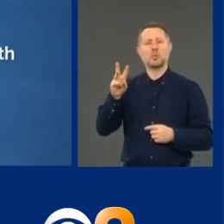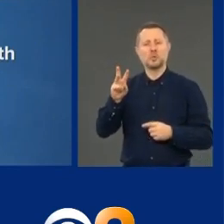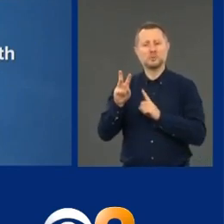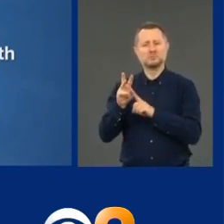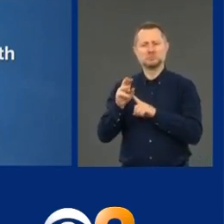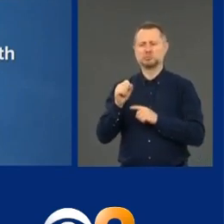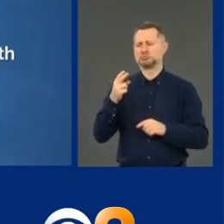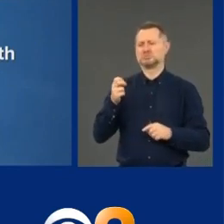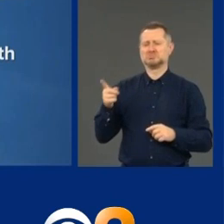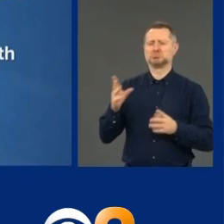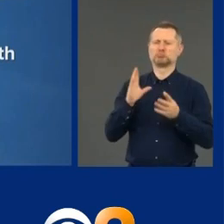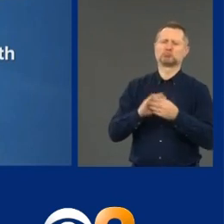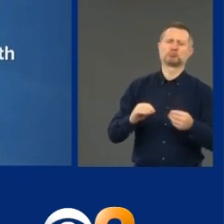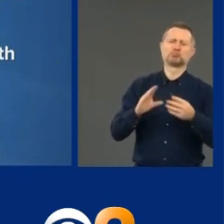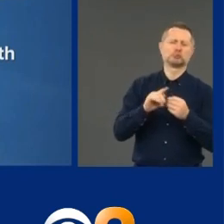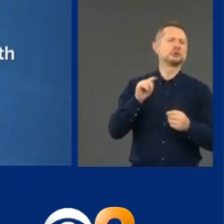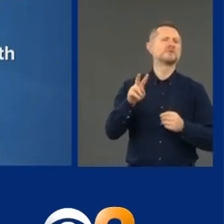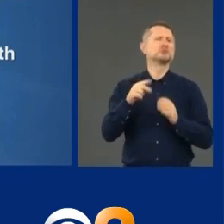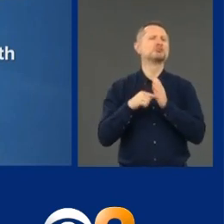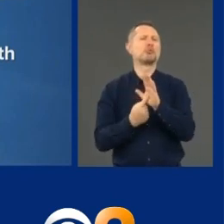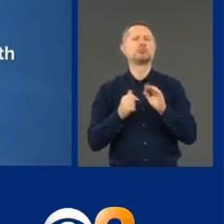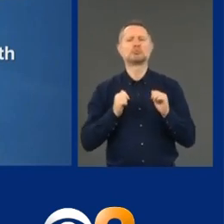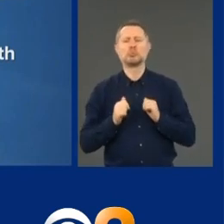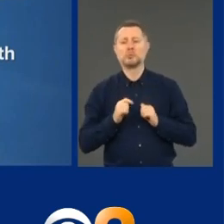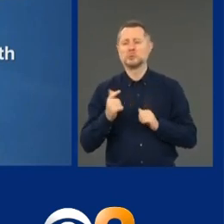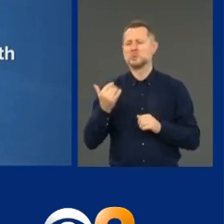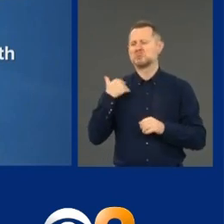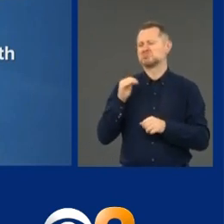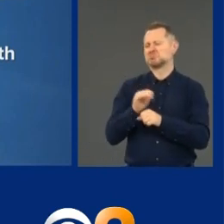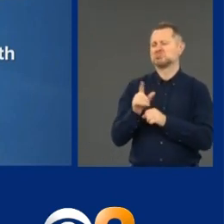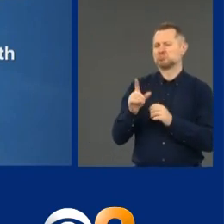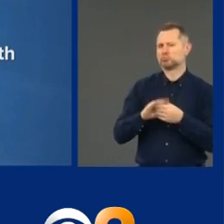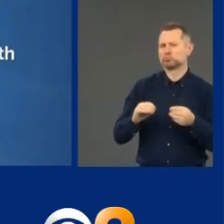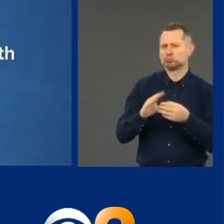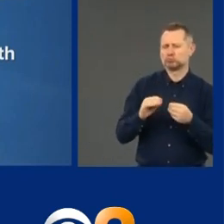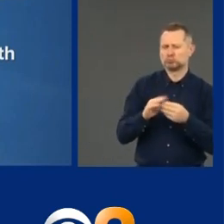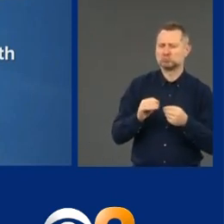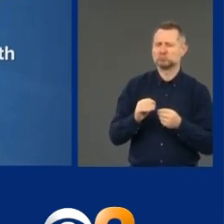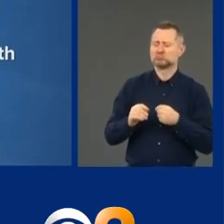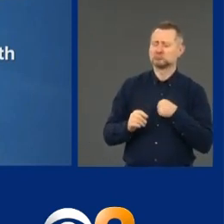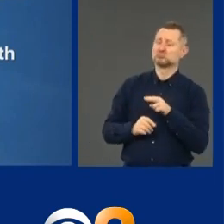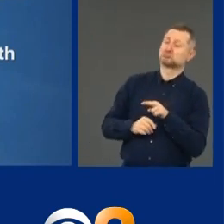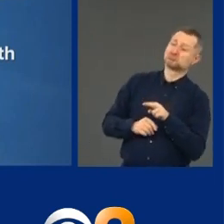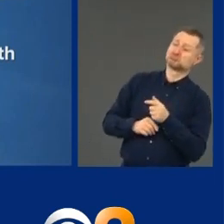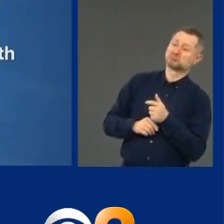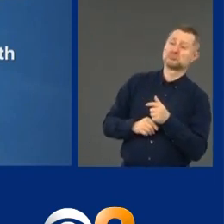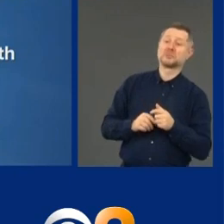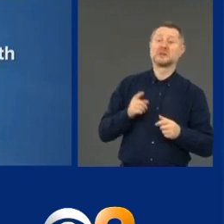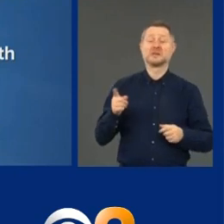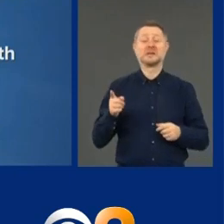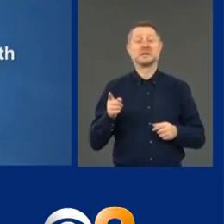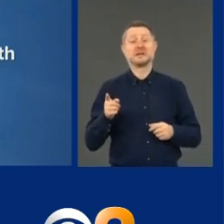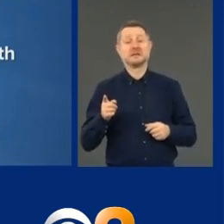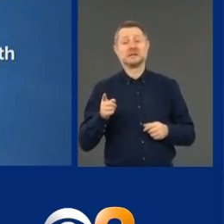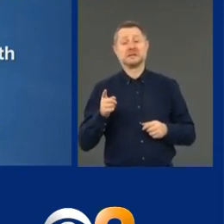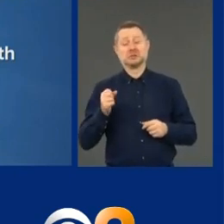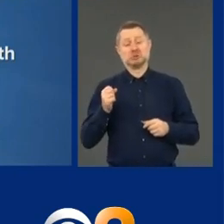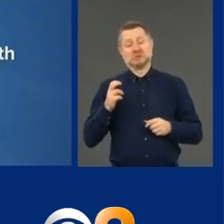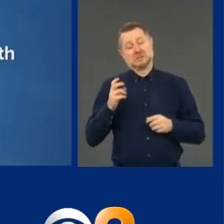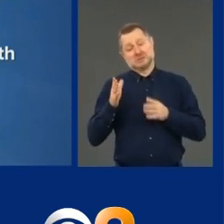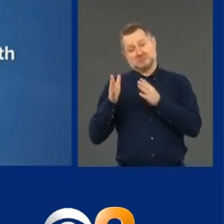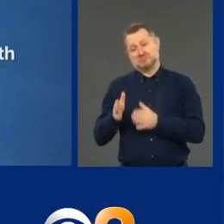this competition last night in her way, and she made some